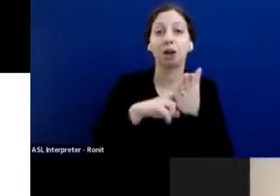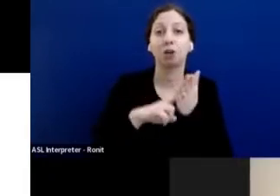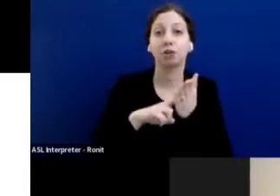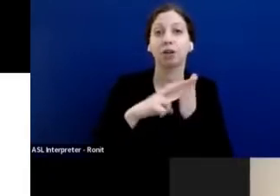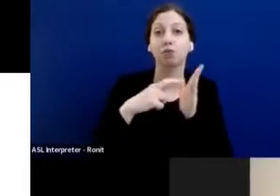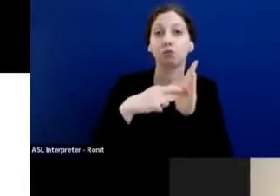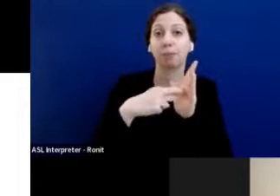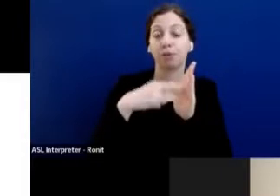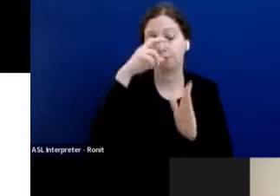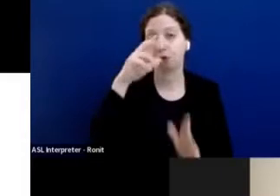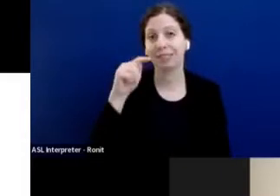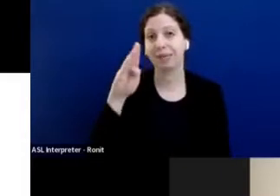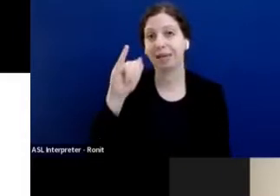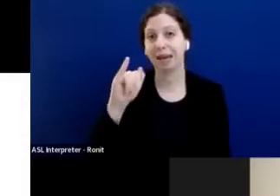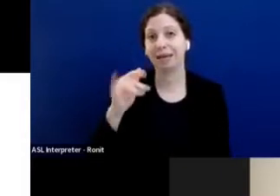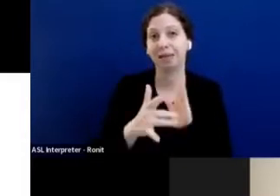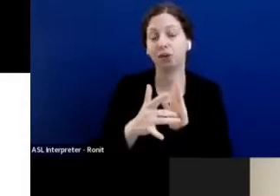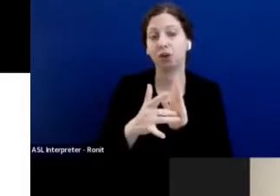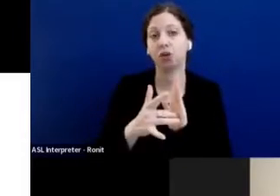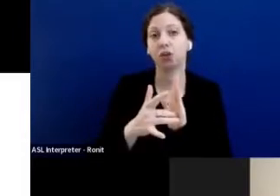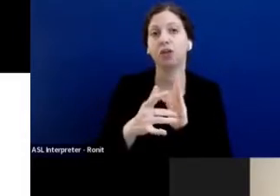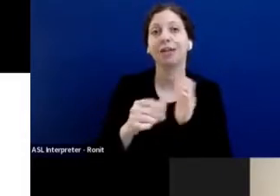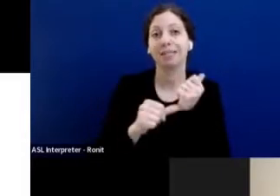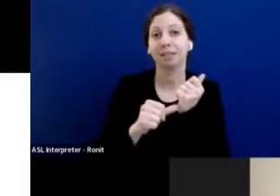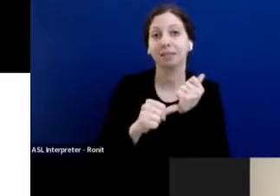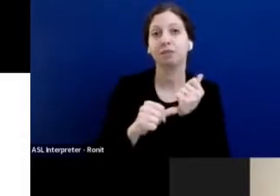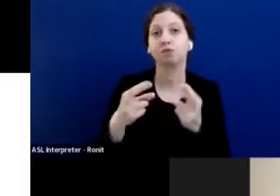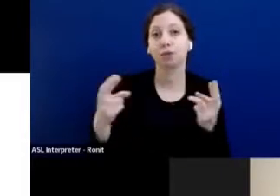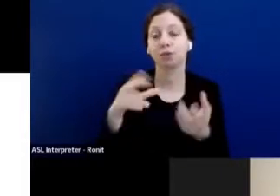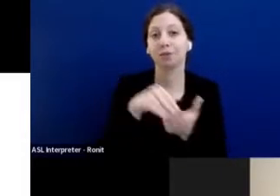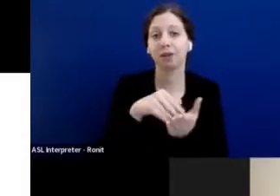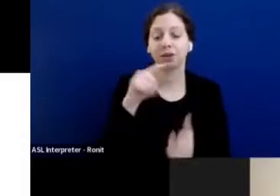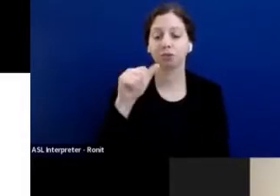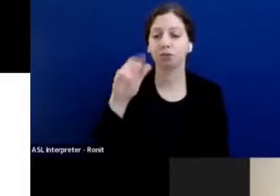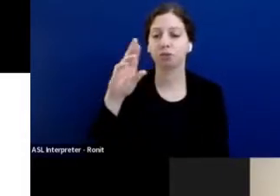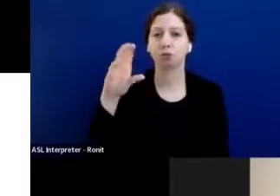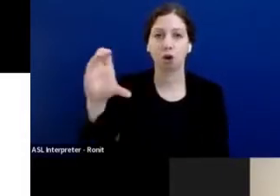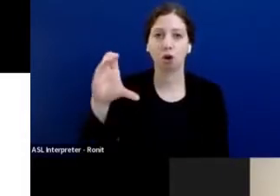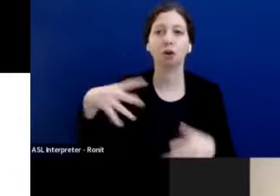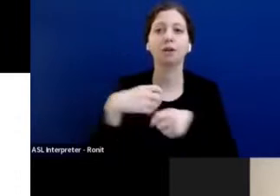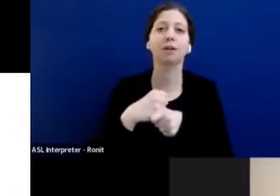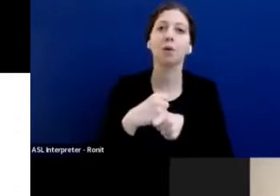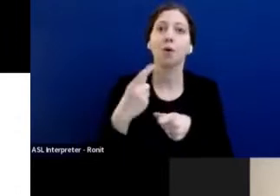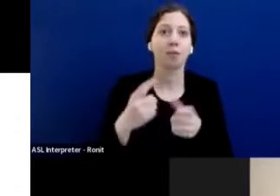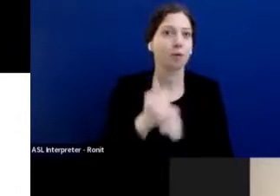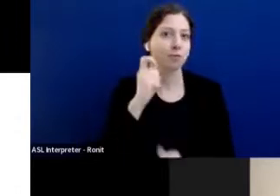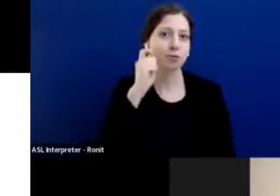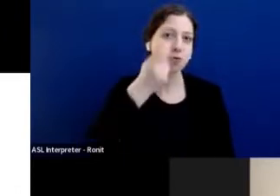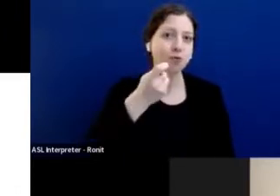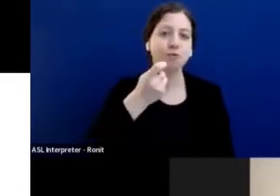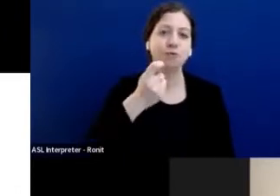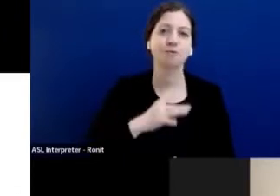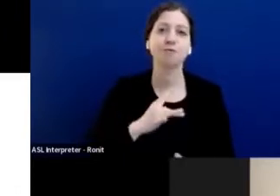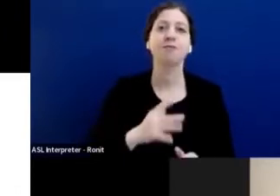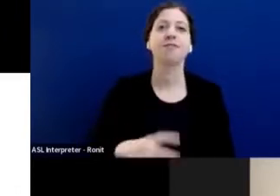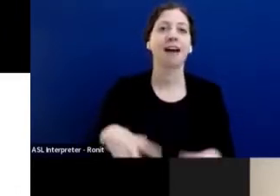TBI Technical Assistance and Resource Center, better known as the TARC. By the way, one of the coolest acronyms out there for our federal